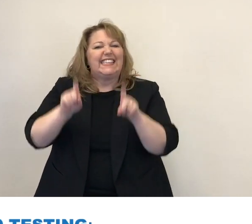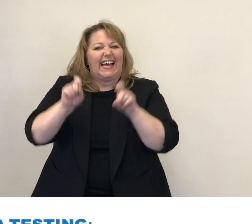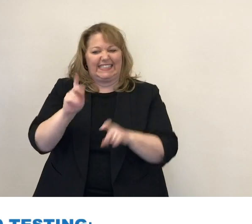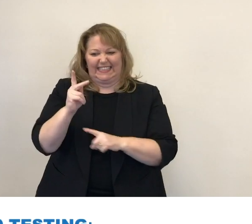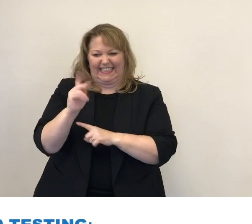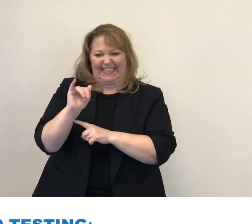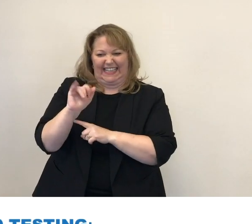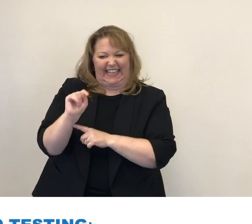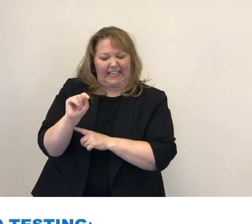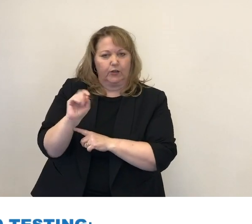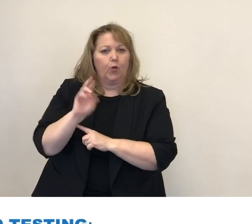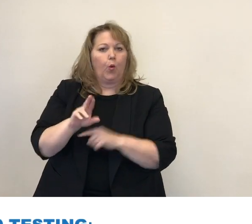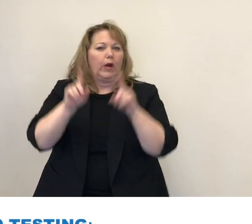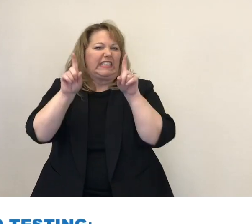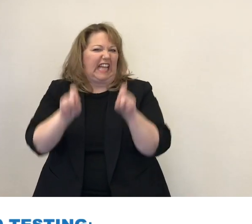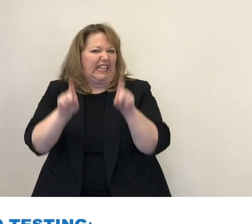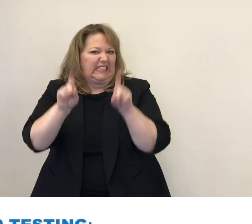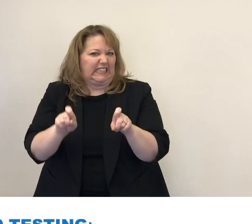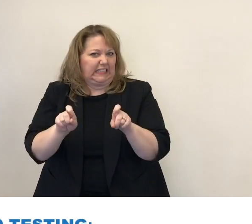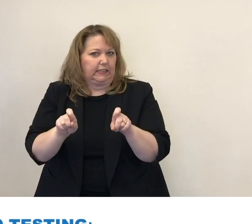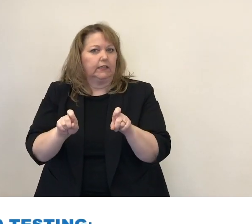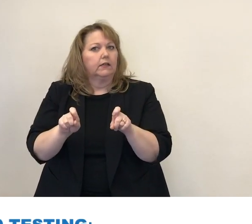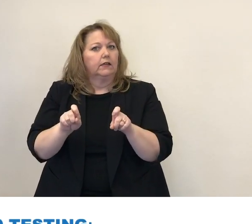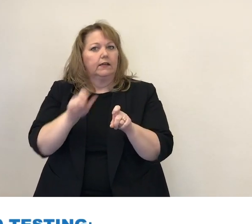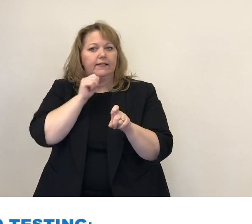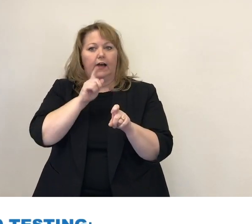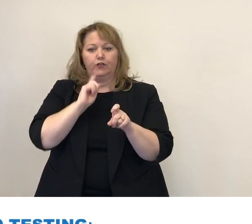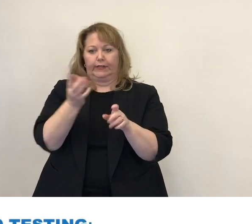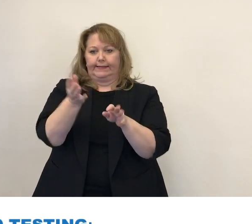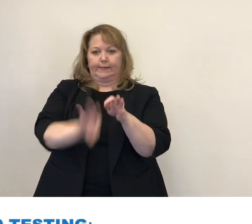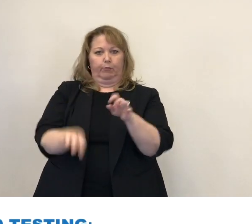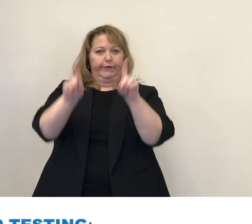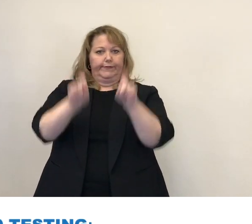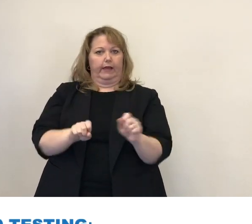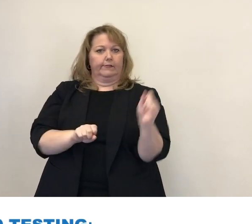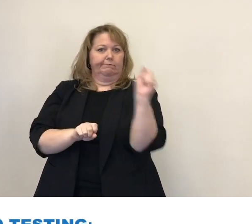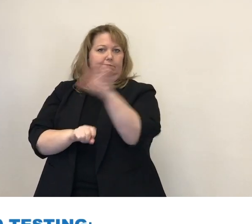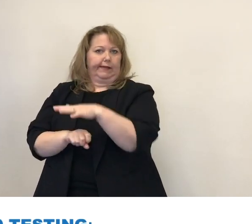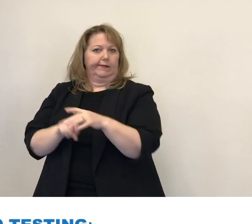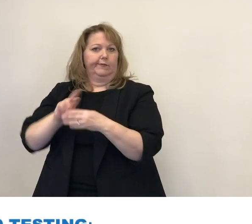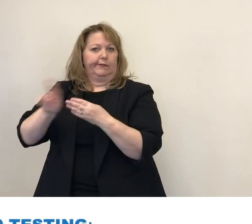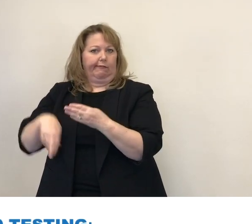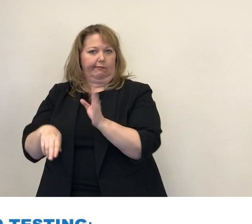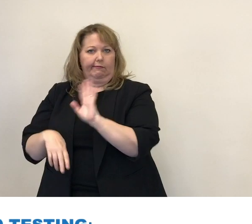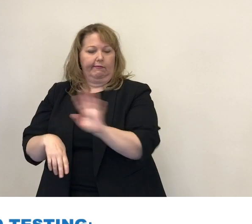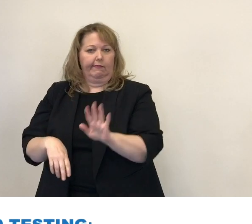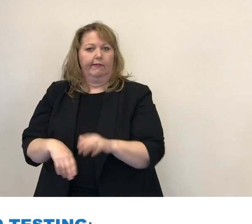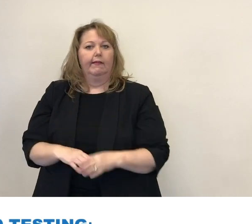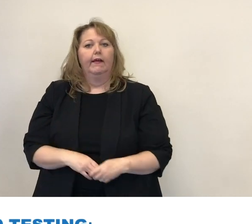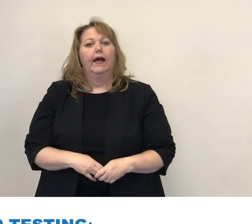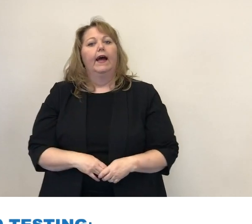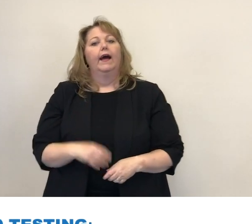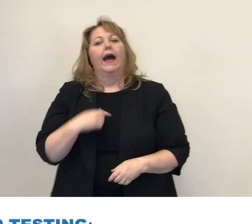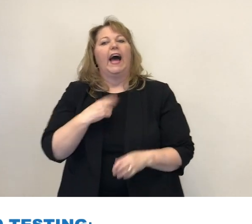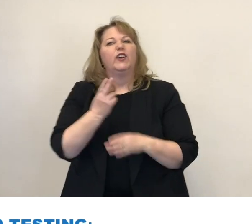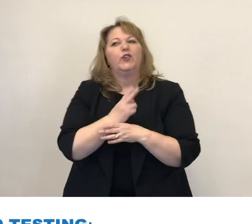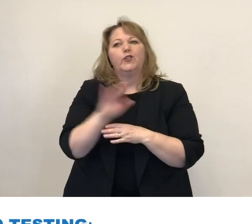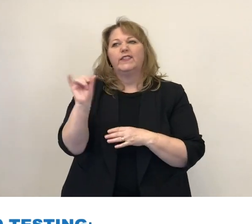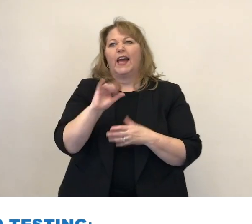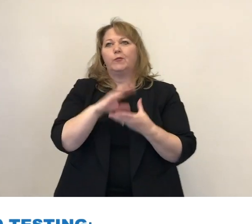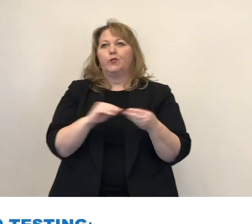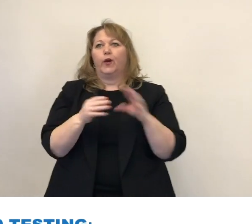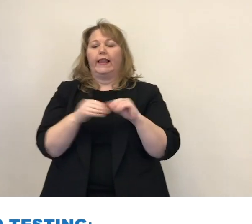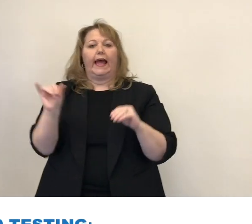help you appreciate that there's a complexity to the testing and multiple steps. I often use the analogy of baking a brownie.